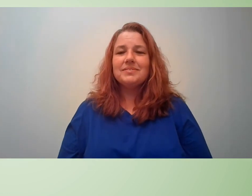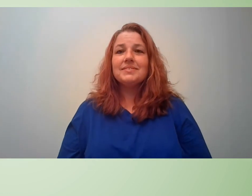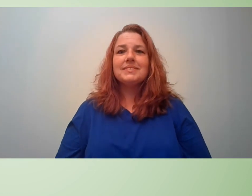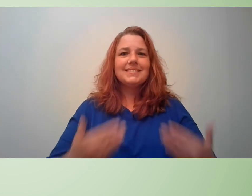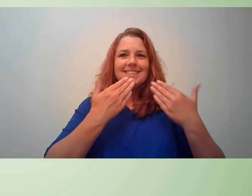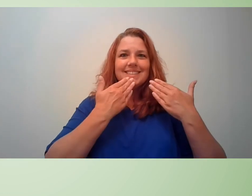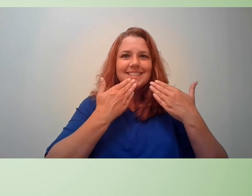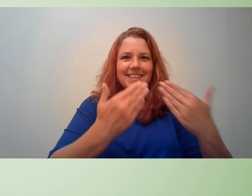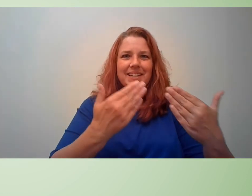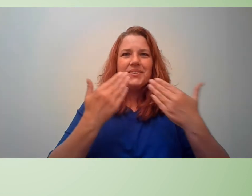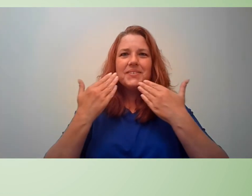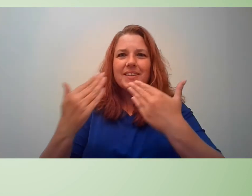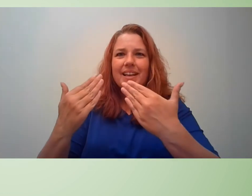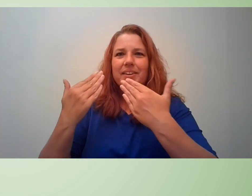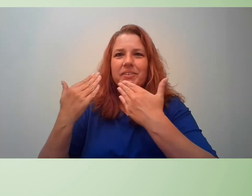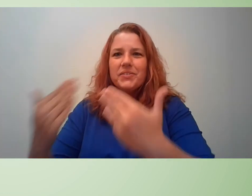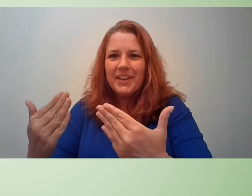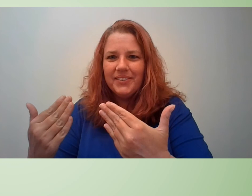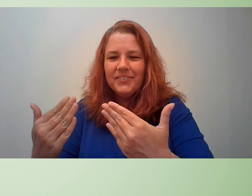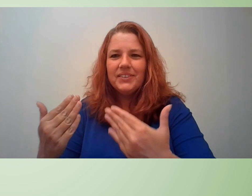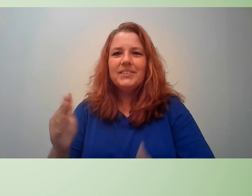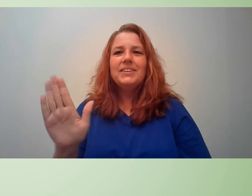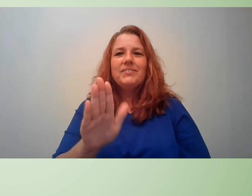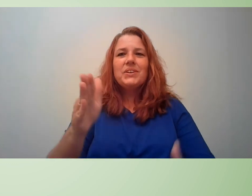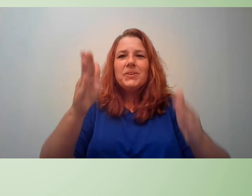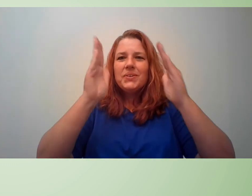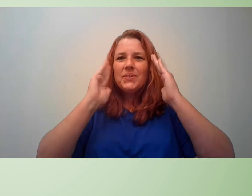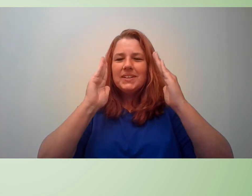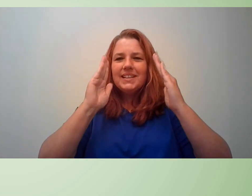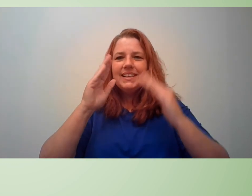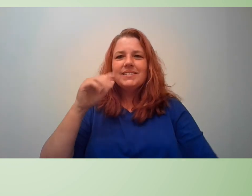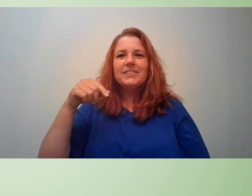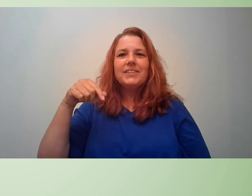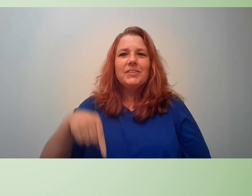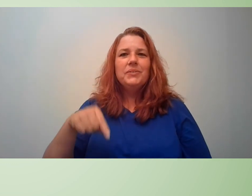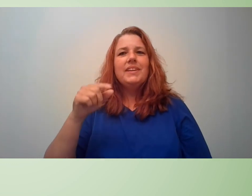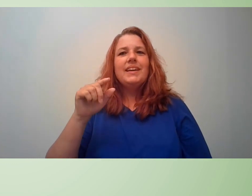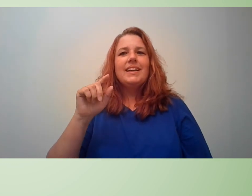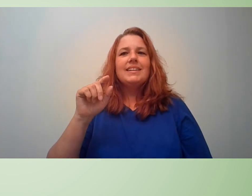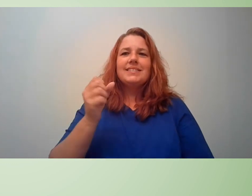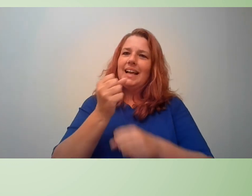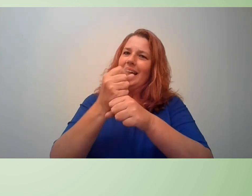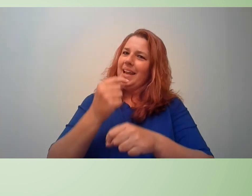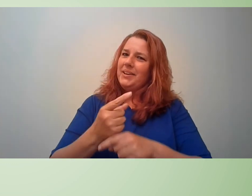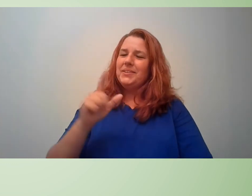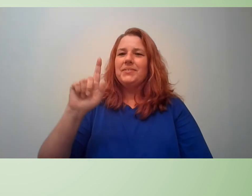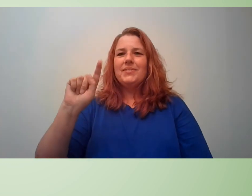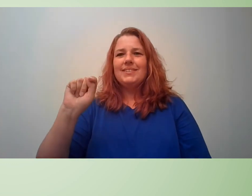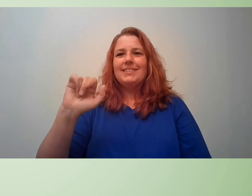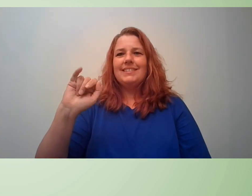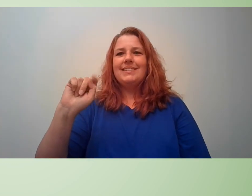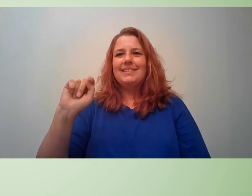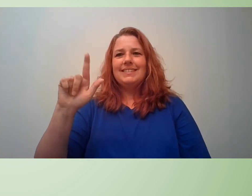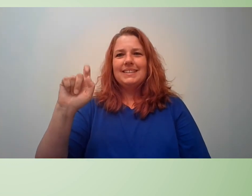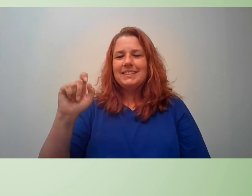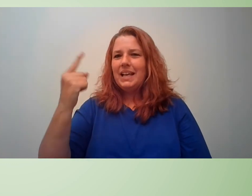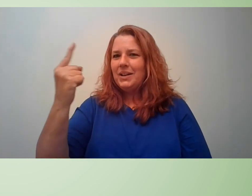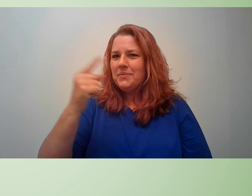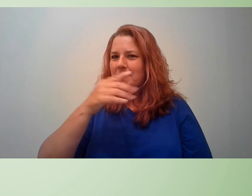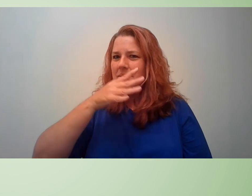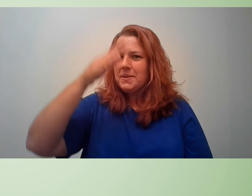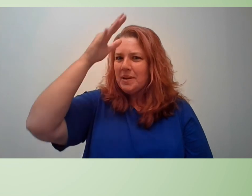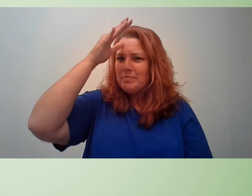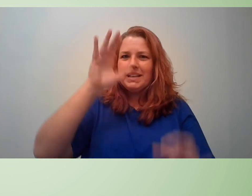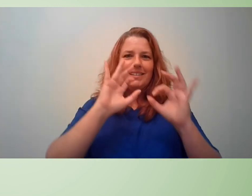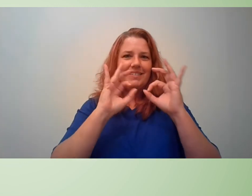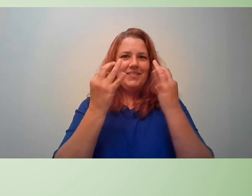Thank you very much for your attention to this annual Title I Parent and Family Meeting presentation. If you have any questions, please reach out to